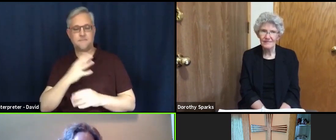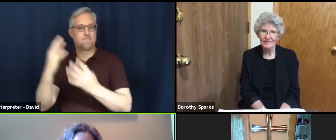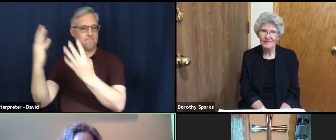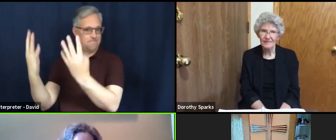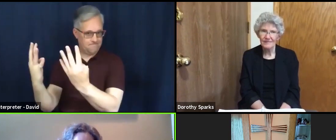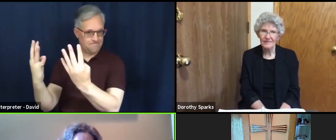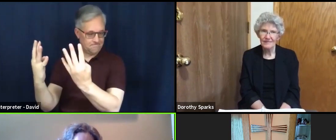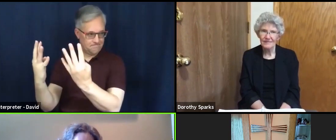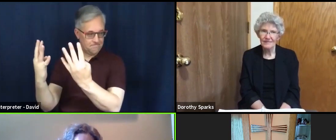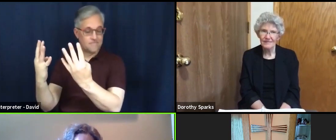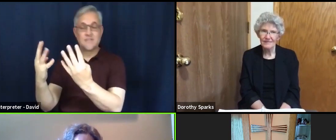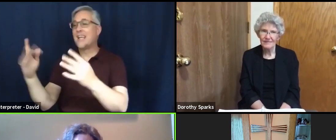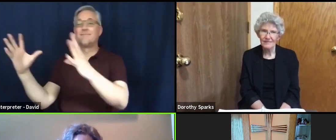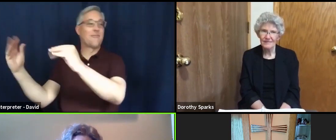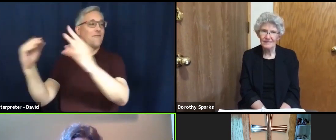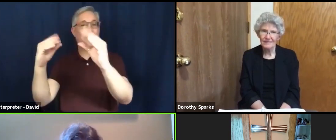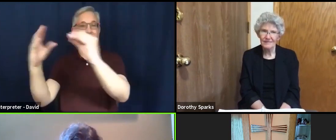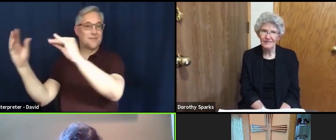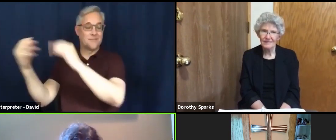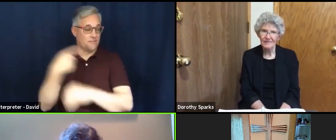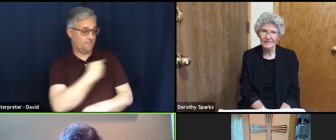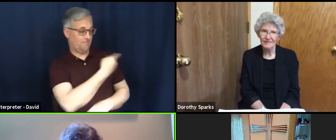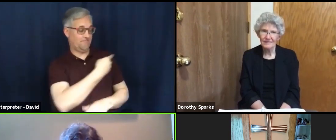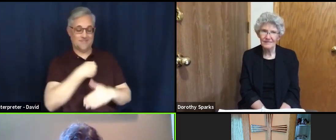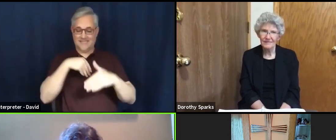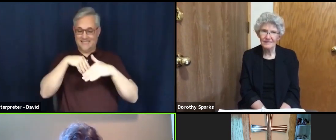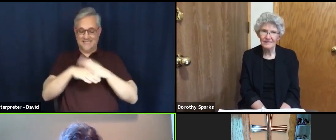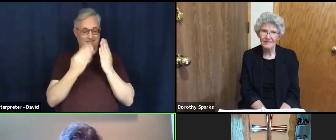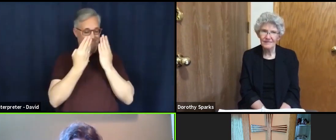all conversation stopped.